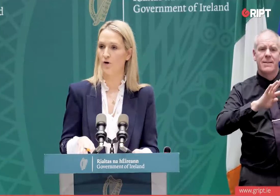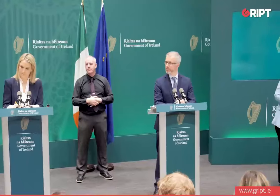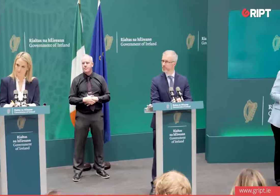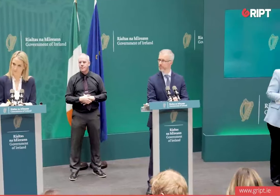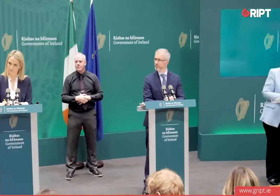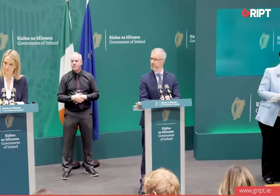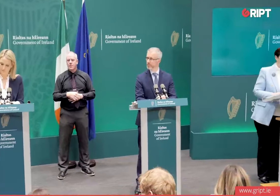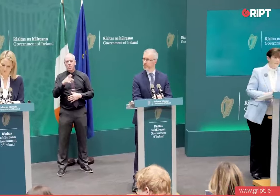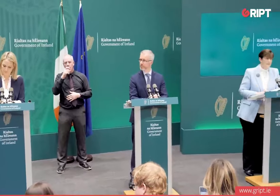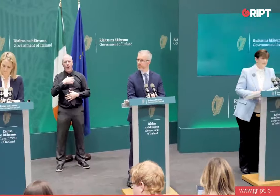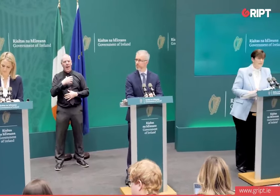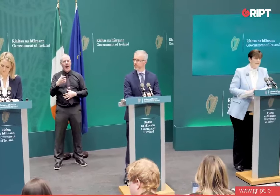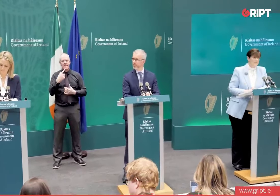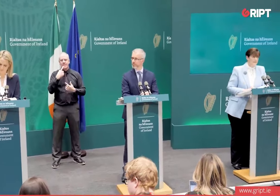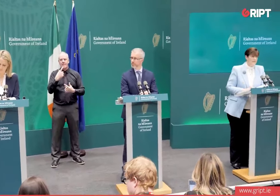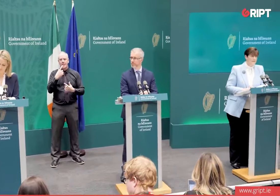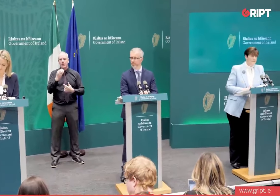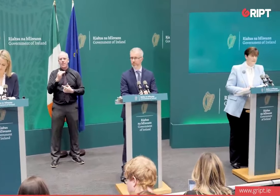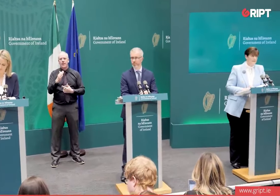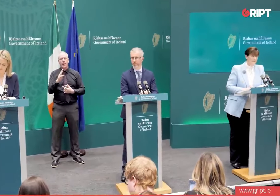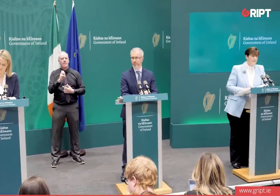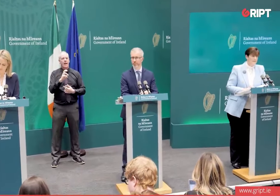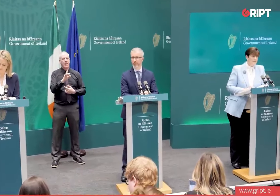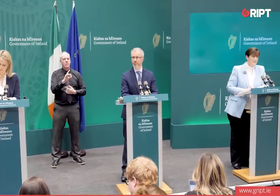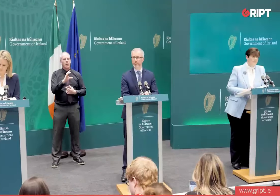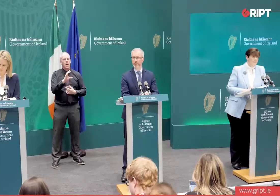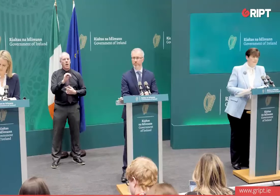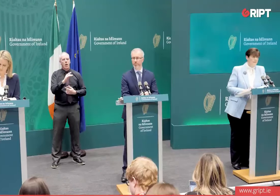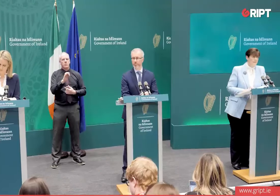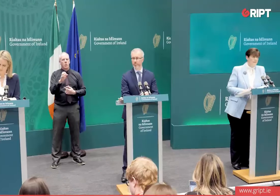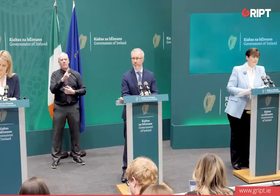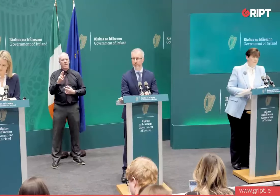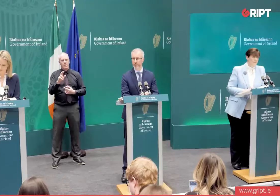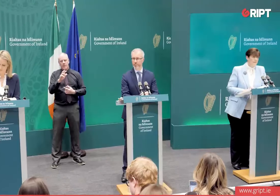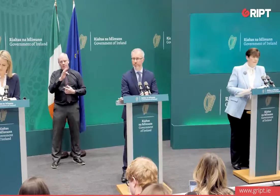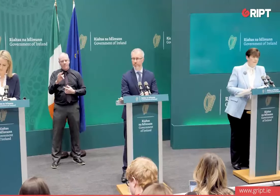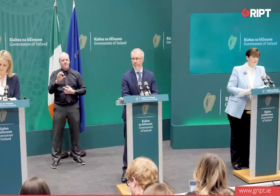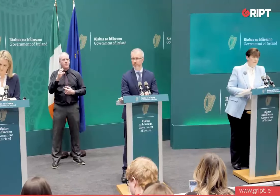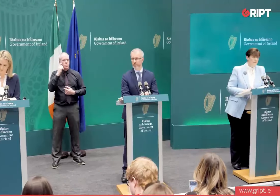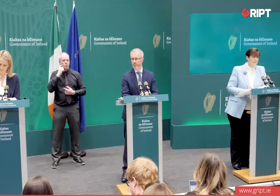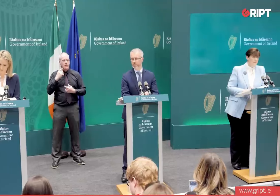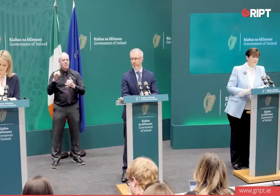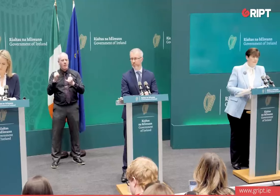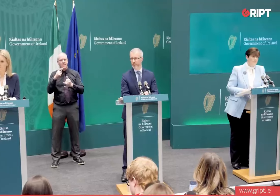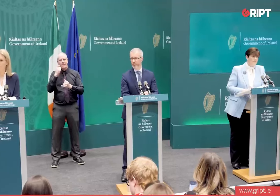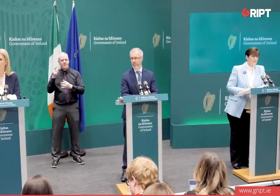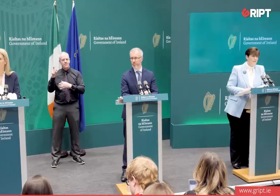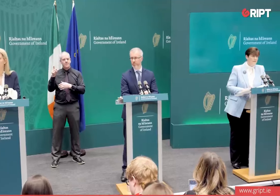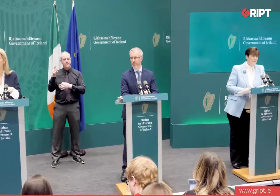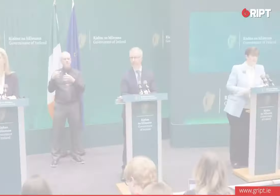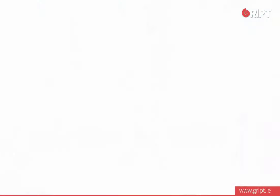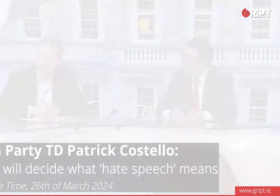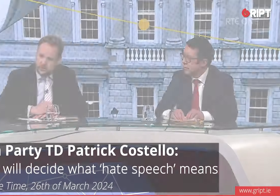question. On the hate speech bill, Green Party TD Patrick Costello said that it will be up to juries and the courts to decide whether a statement